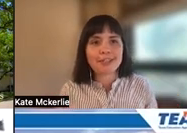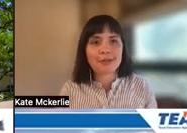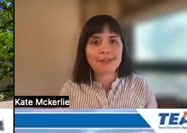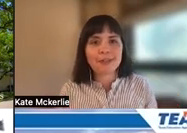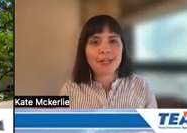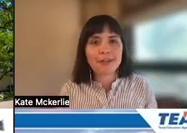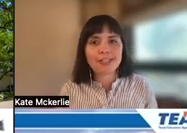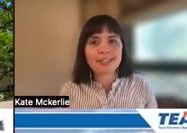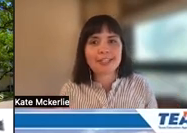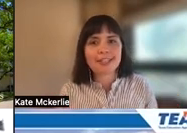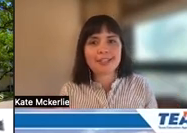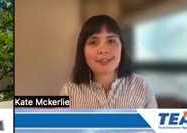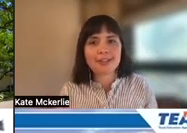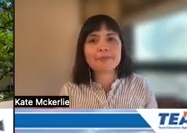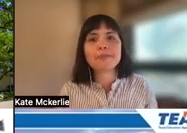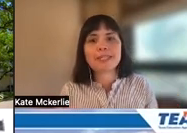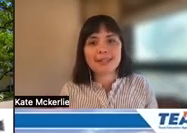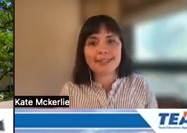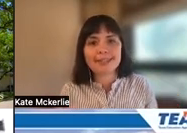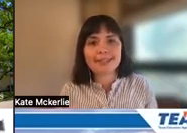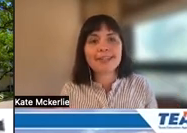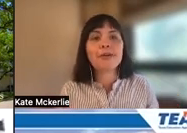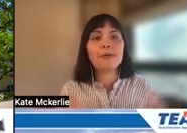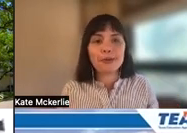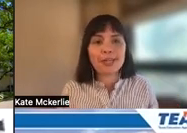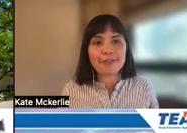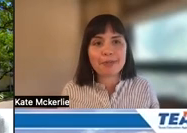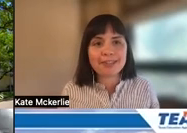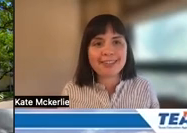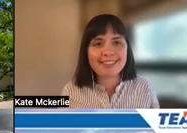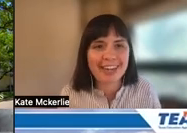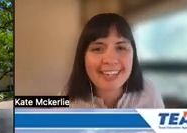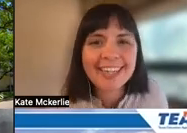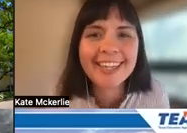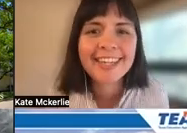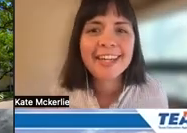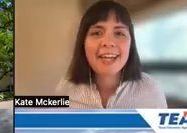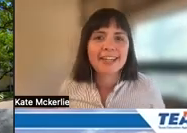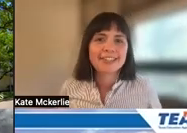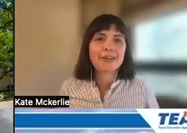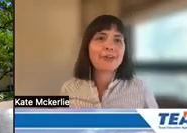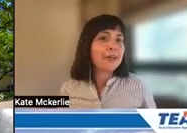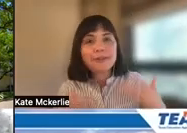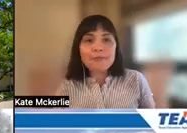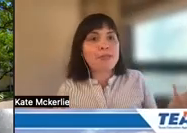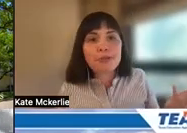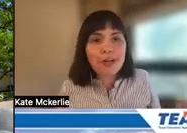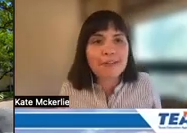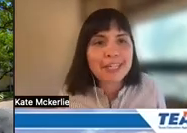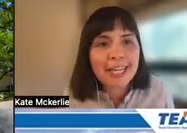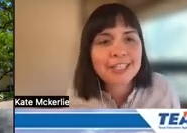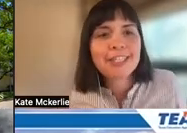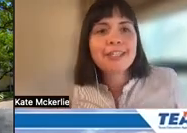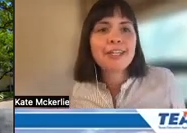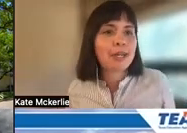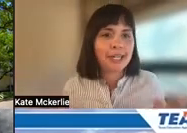within the next 24 hours and get that started, because we only have a month, right? And so people are